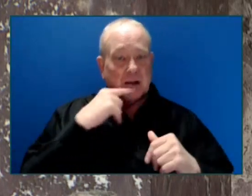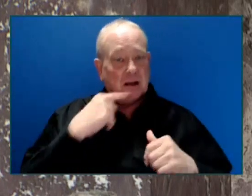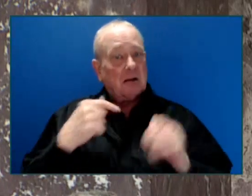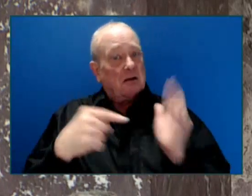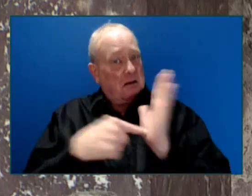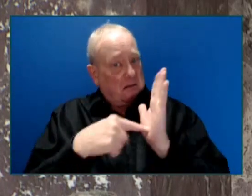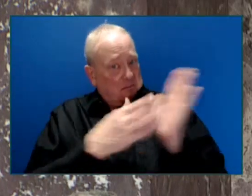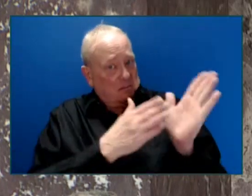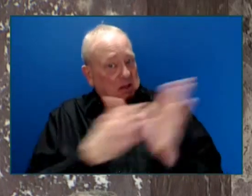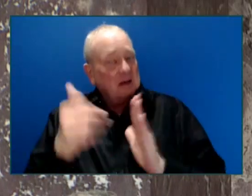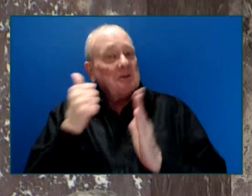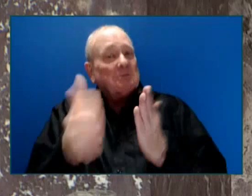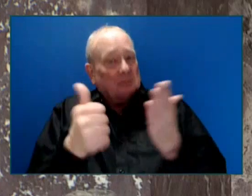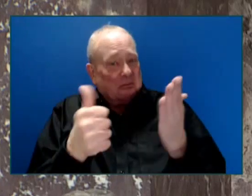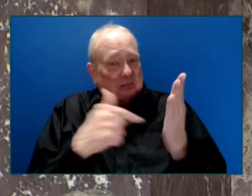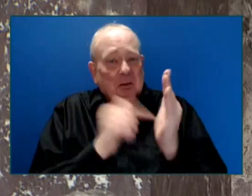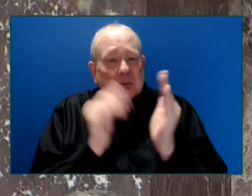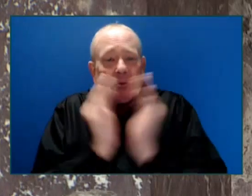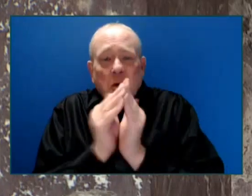multi-unit zone changing will help